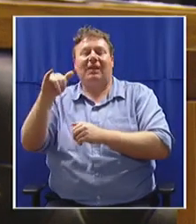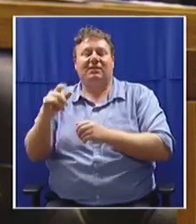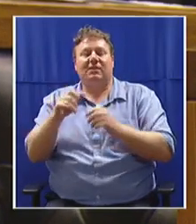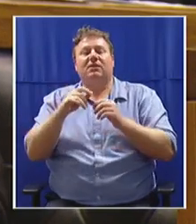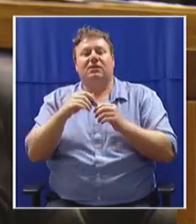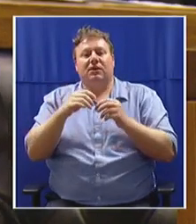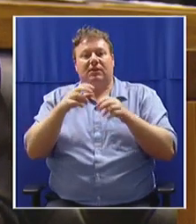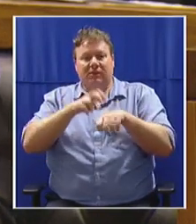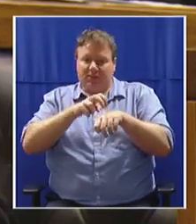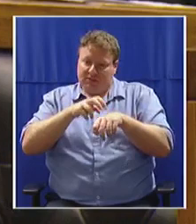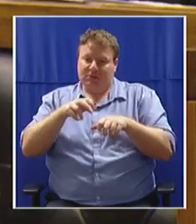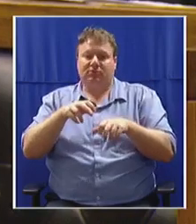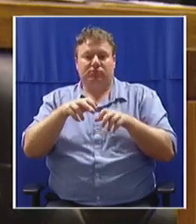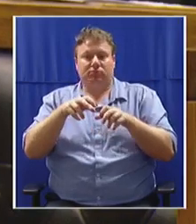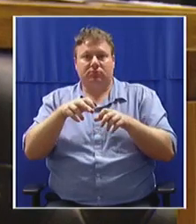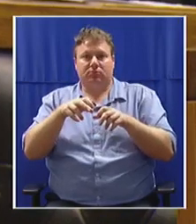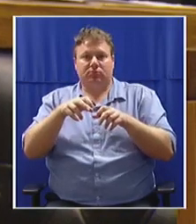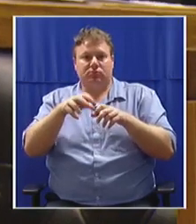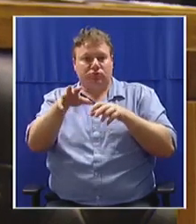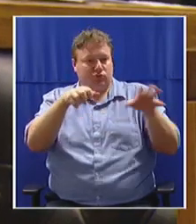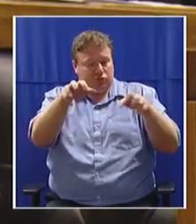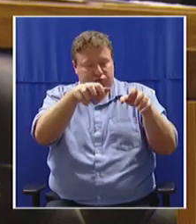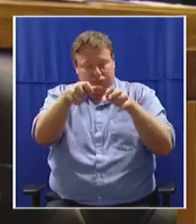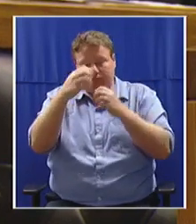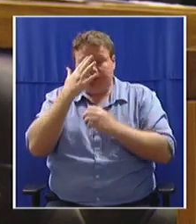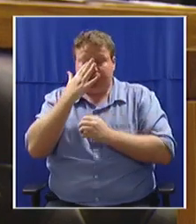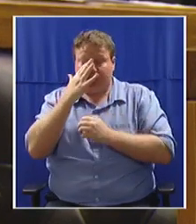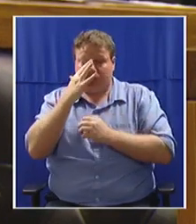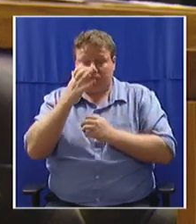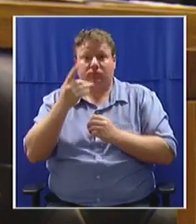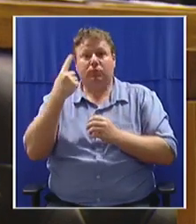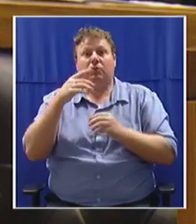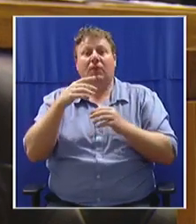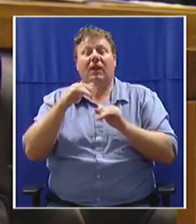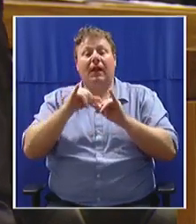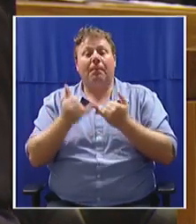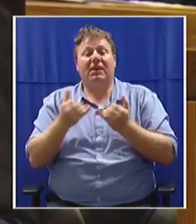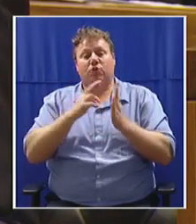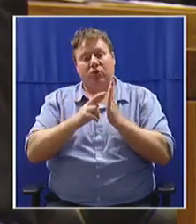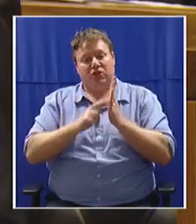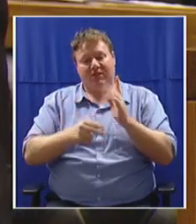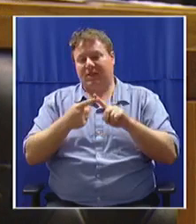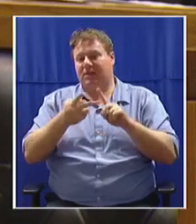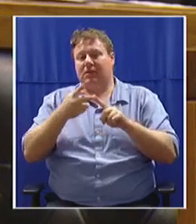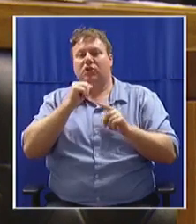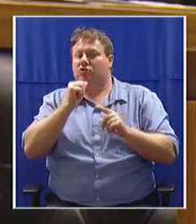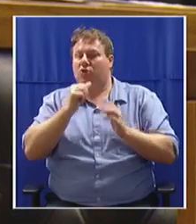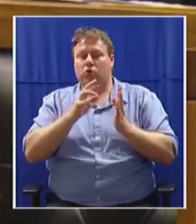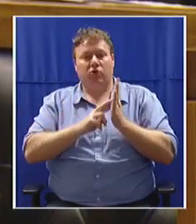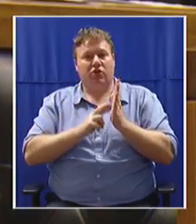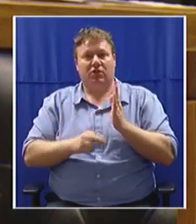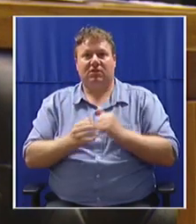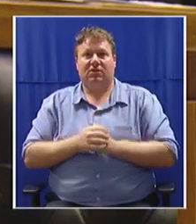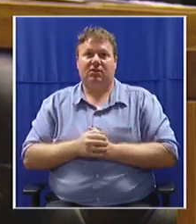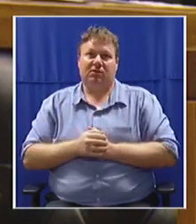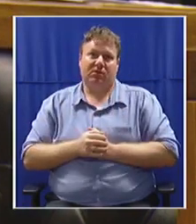those that are registered and those that are not registered. From the information at hand is that instead